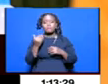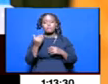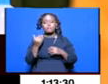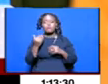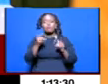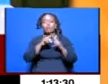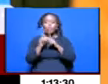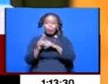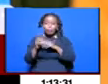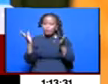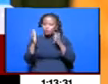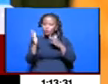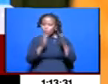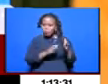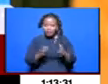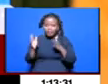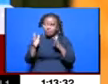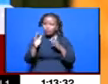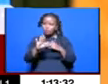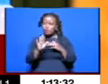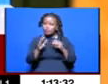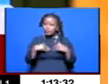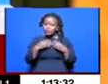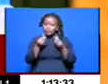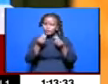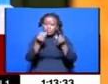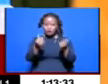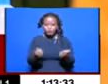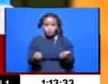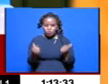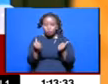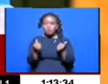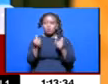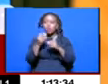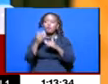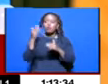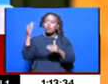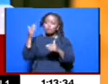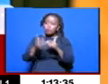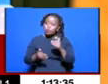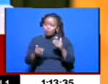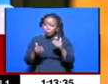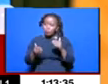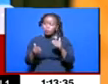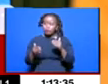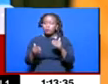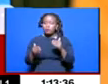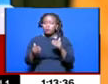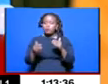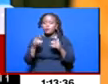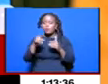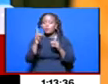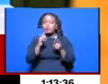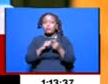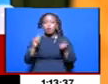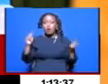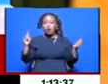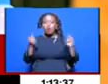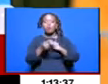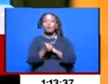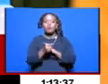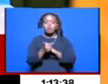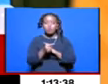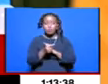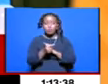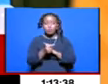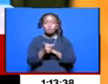seeking its intervention to stop that overthrow. And